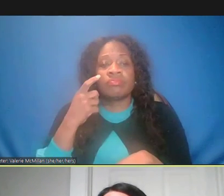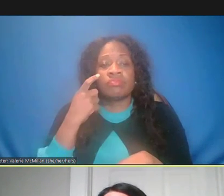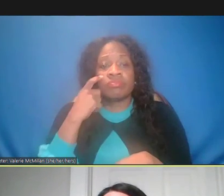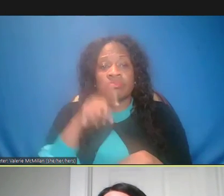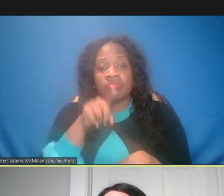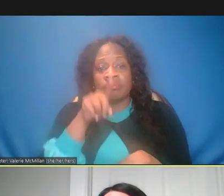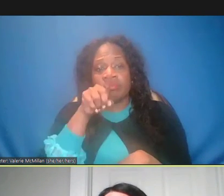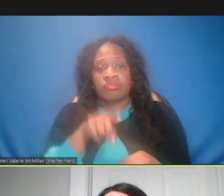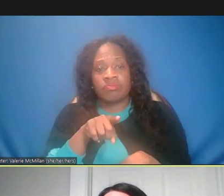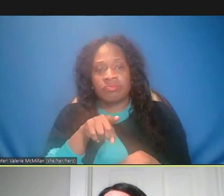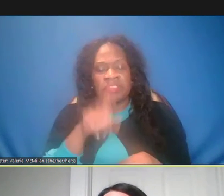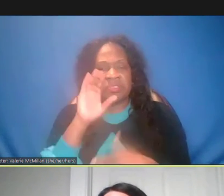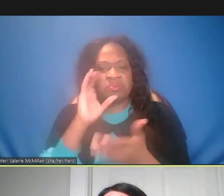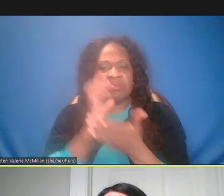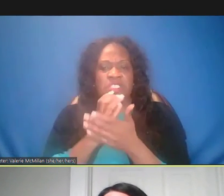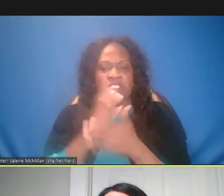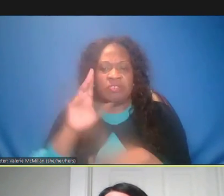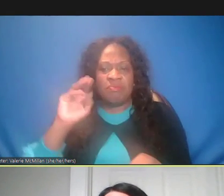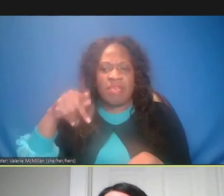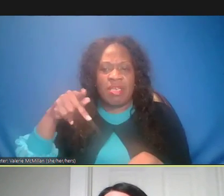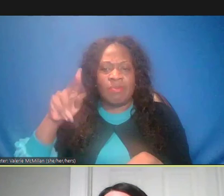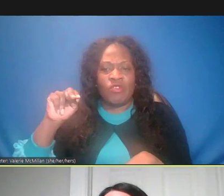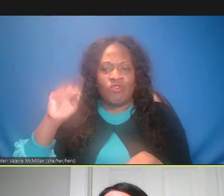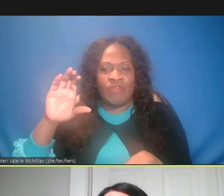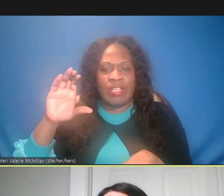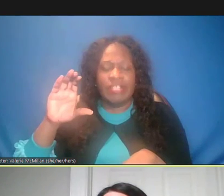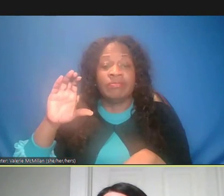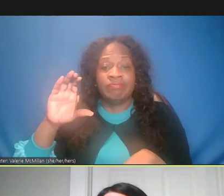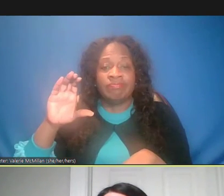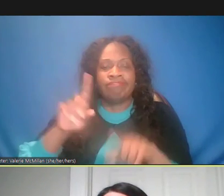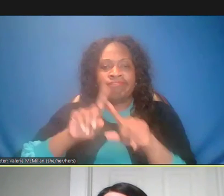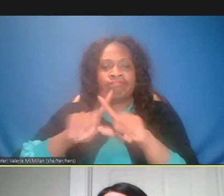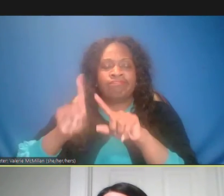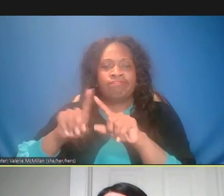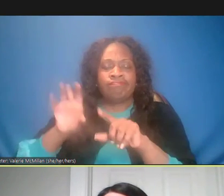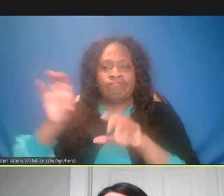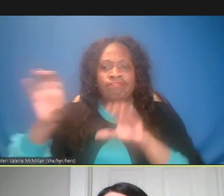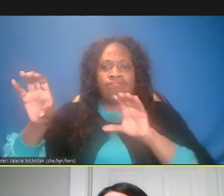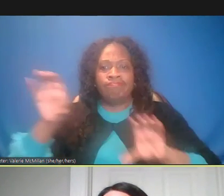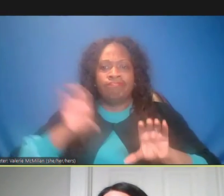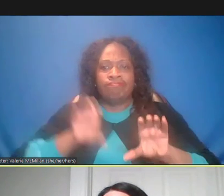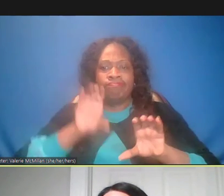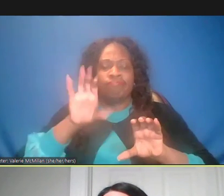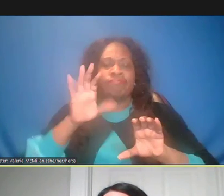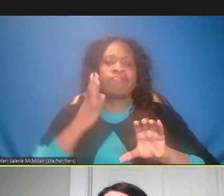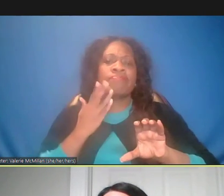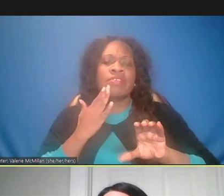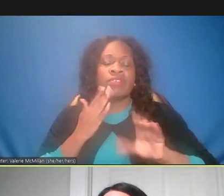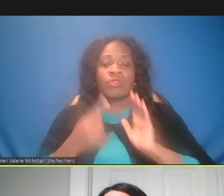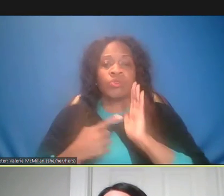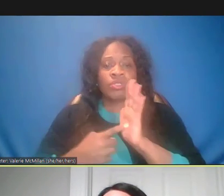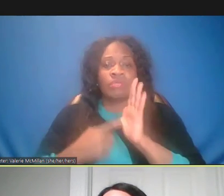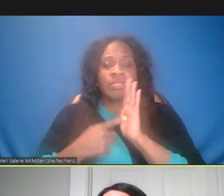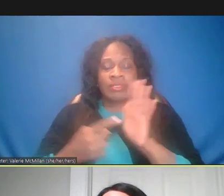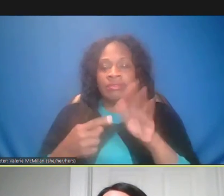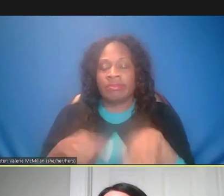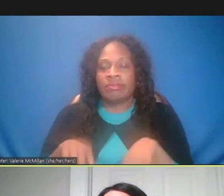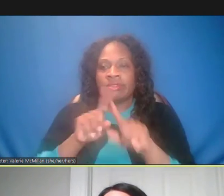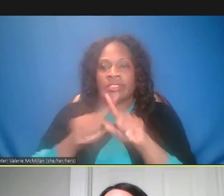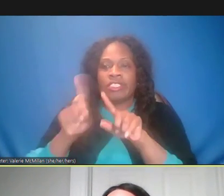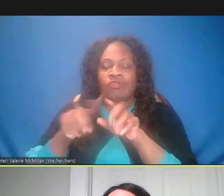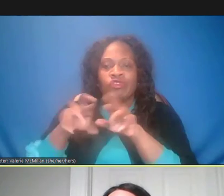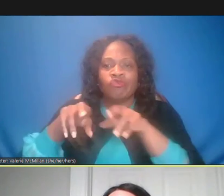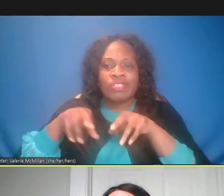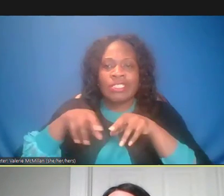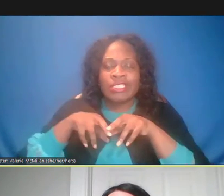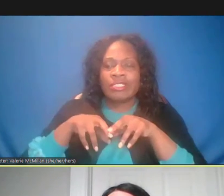here is a picture of a map of North Carolina with different sections colored in. That represents the different